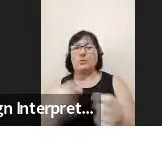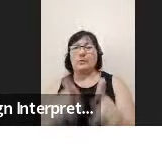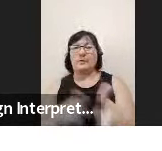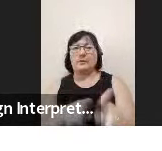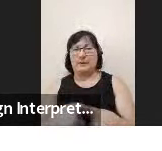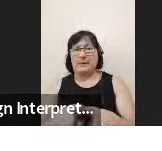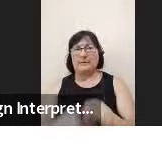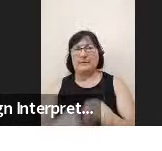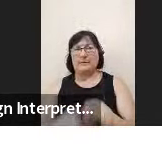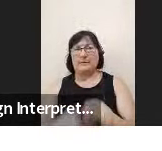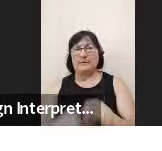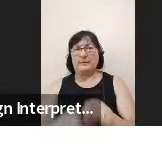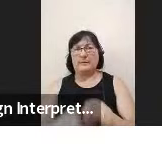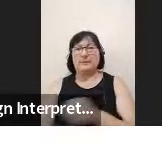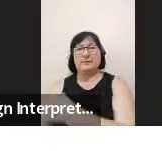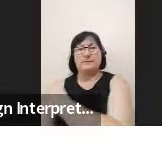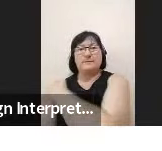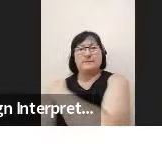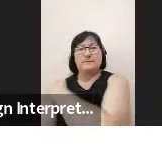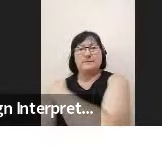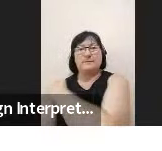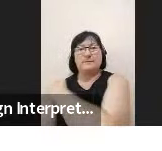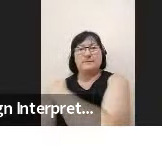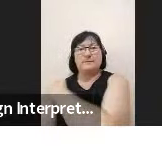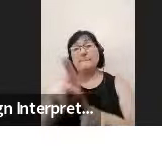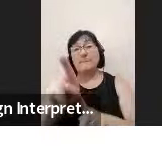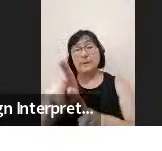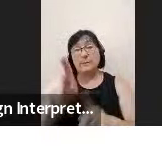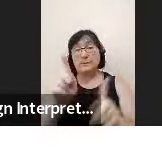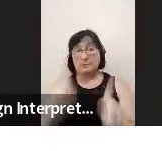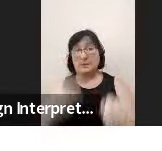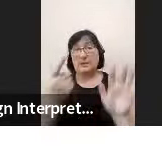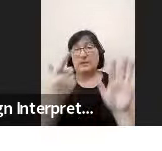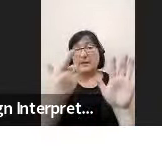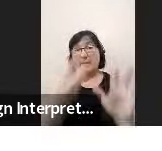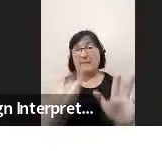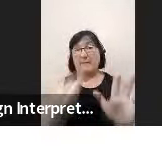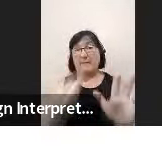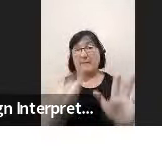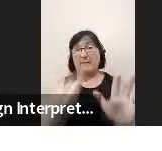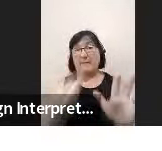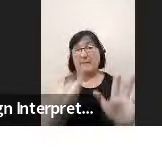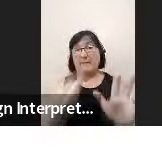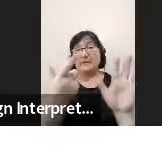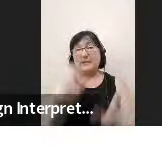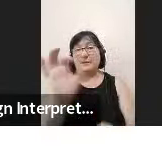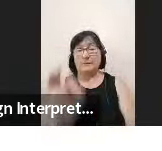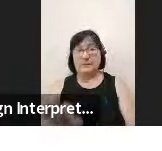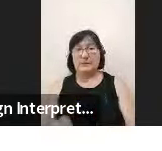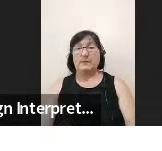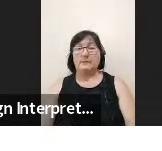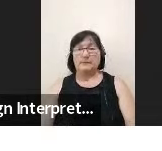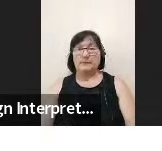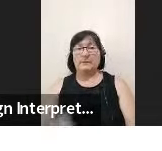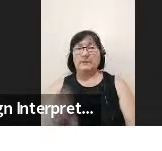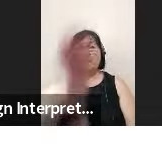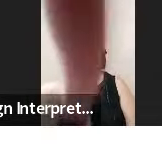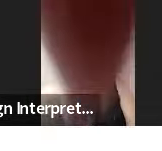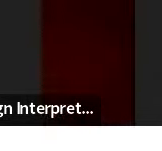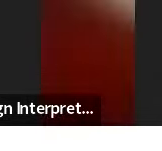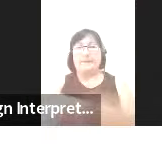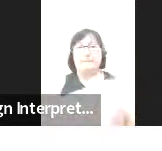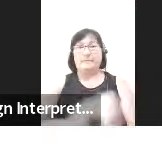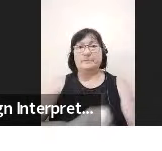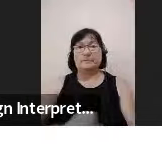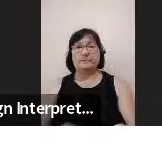is a 70%. So you have to achieve 70% to meet the requirements. Should a person not meet that 70% in